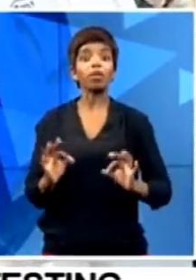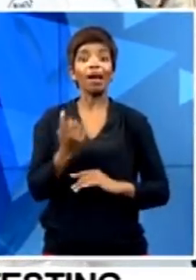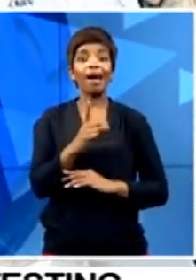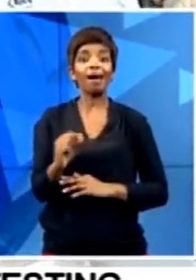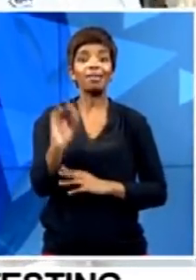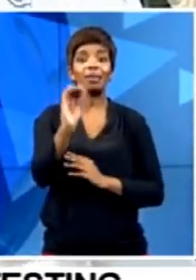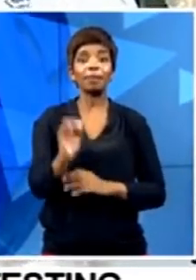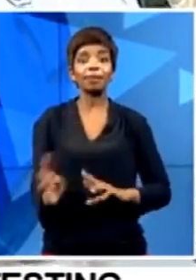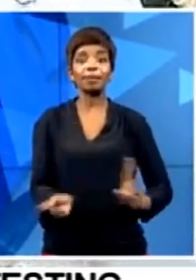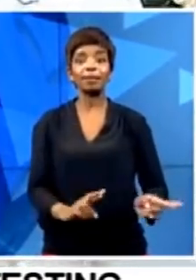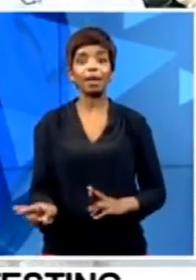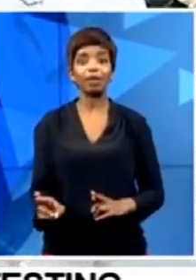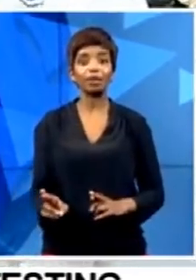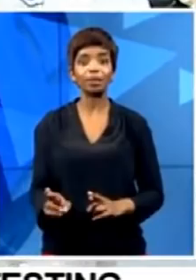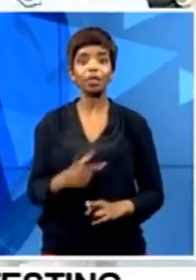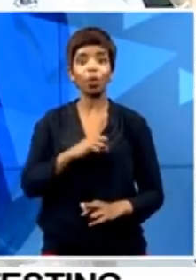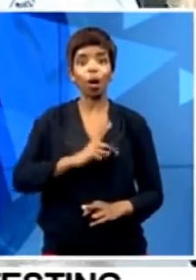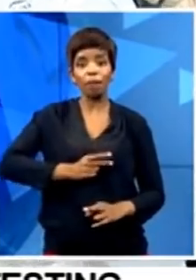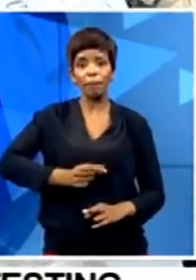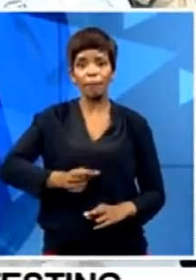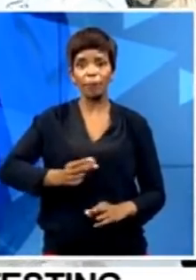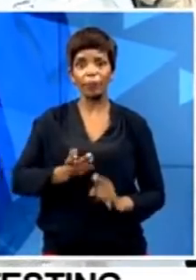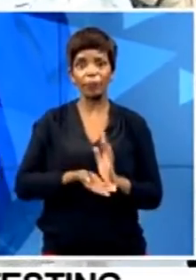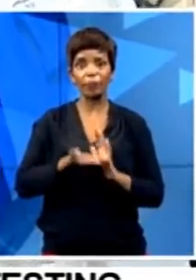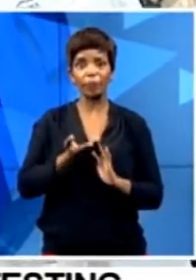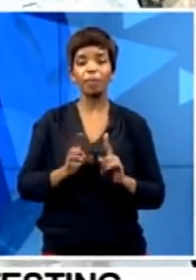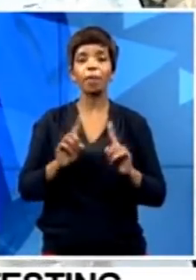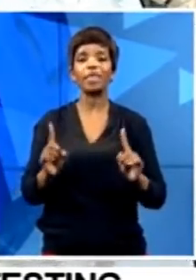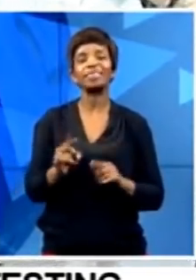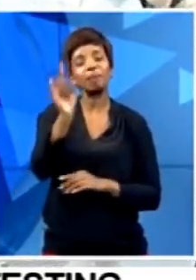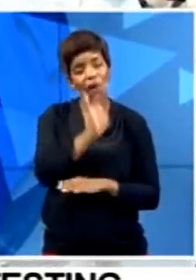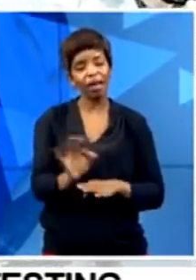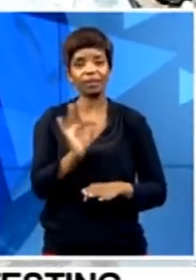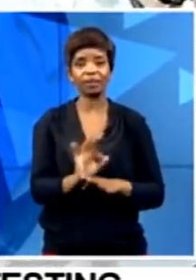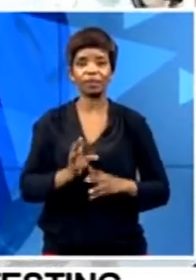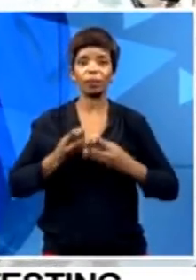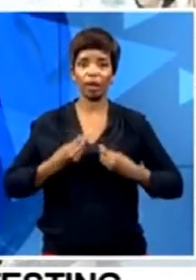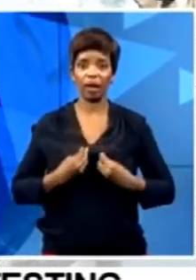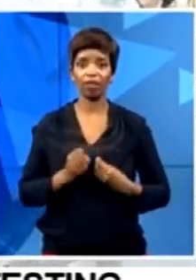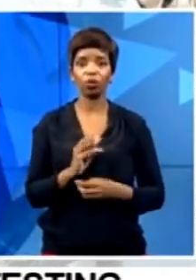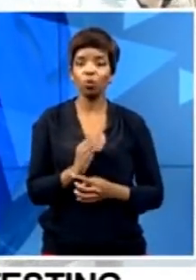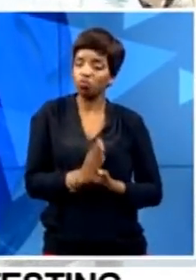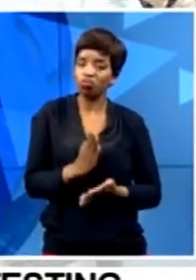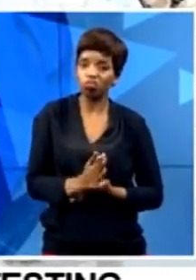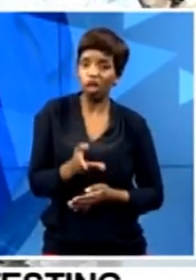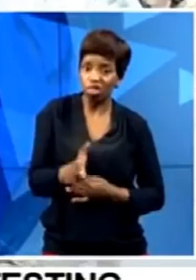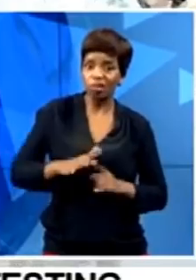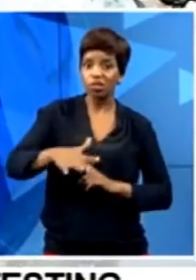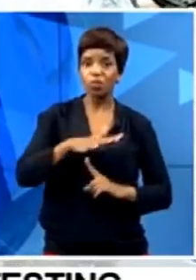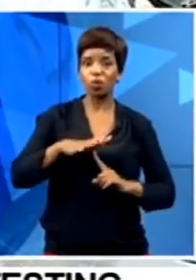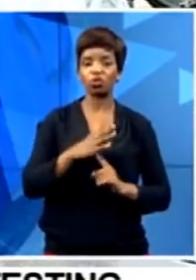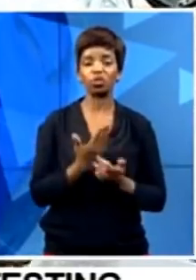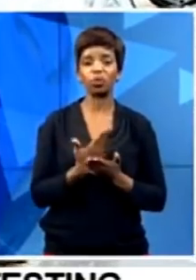But with the plans that we have, we can be able to deal with this kind of situation. But also remember, we need to ensure